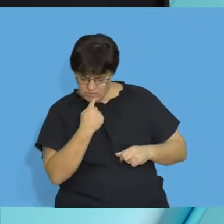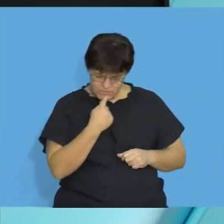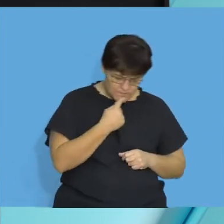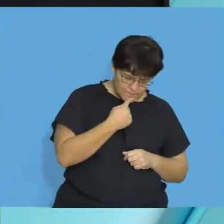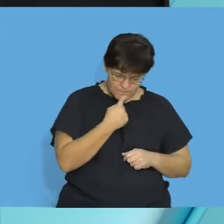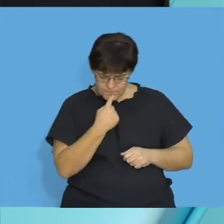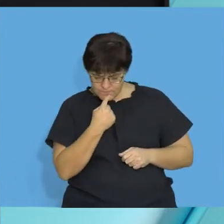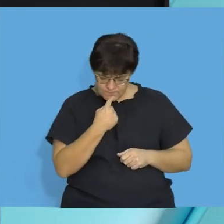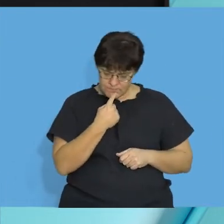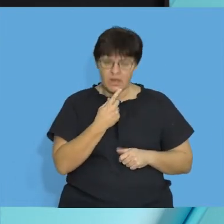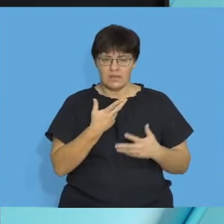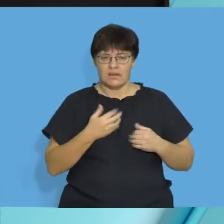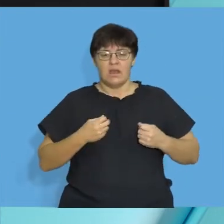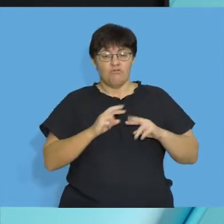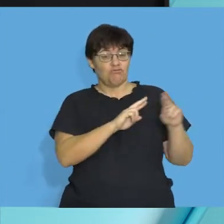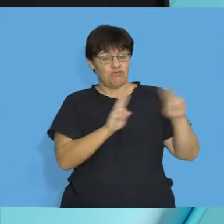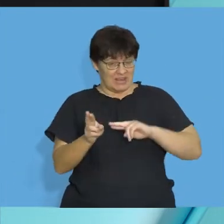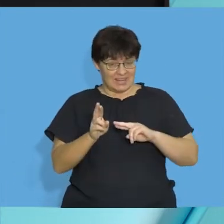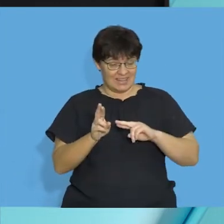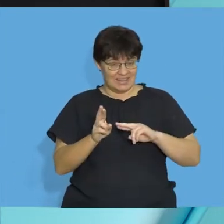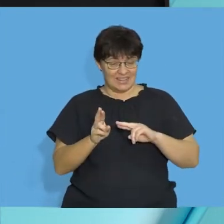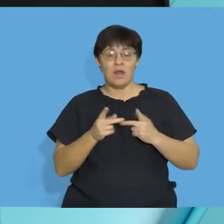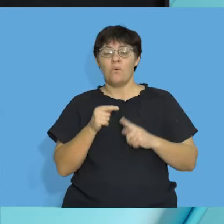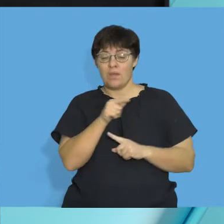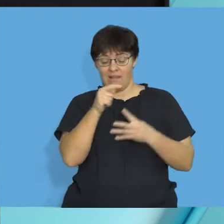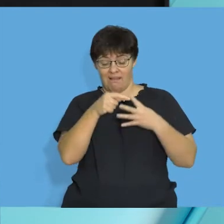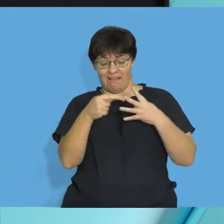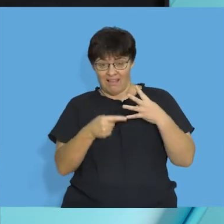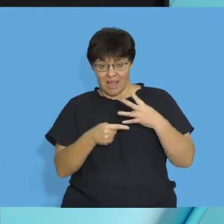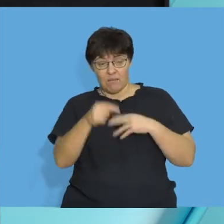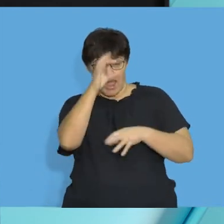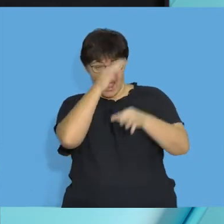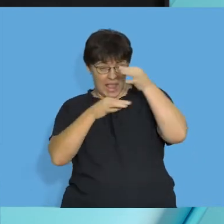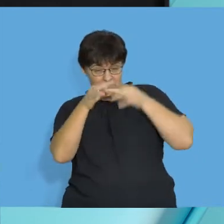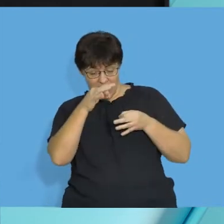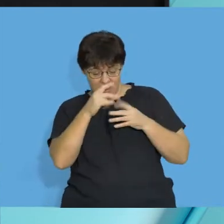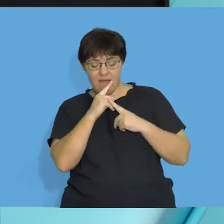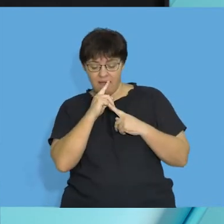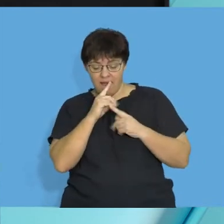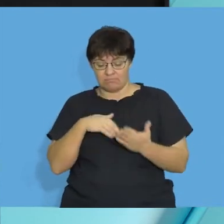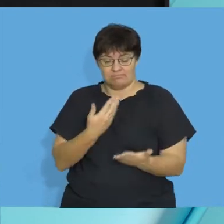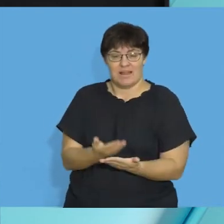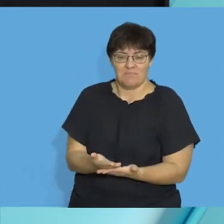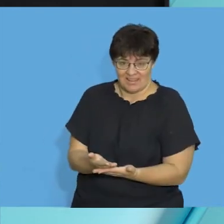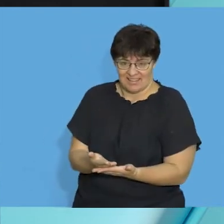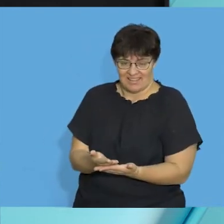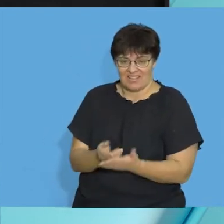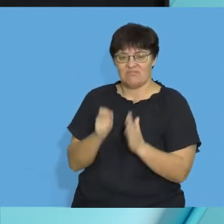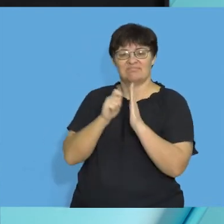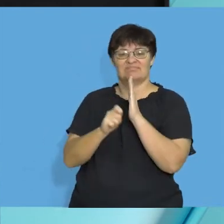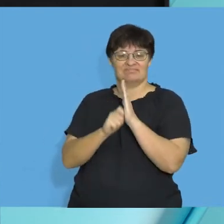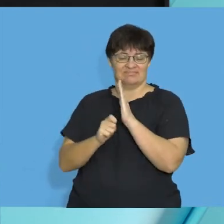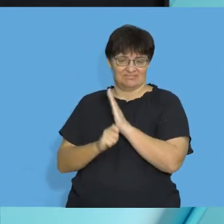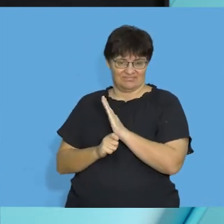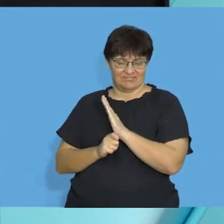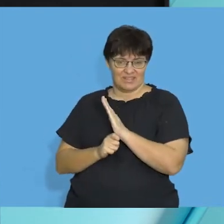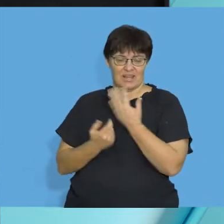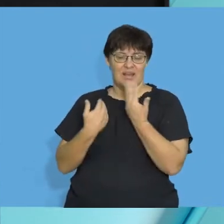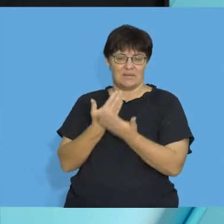dealt with, and get ready so that we can apply this idea of Faraday's law and Lenz's